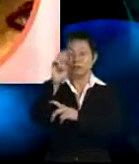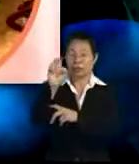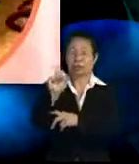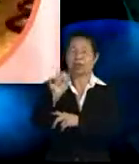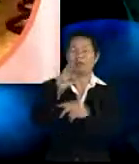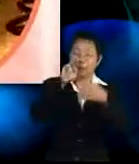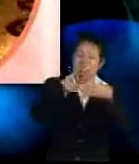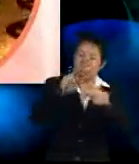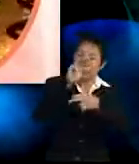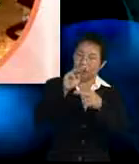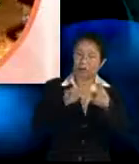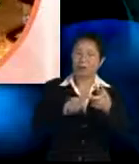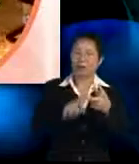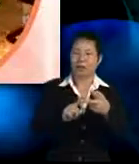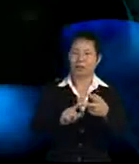and dietary fiber.